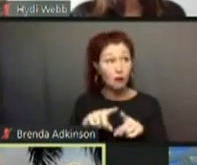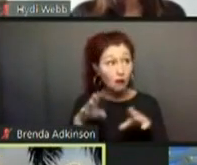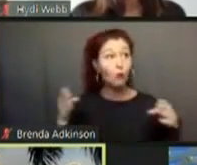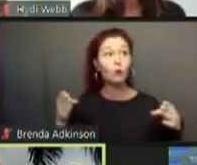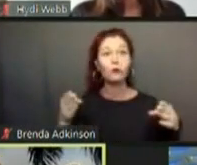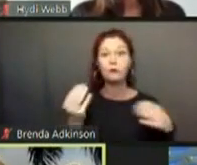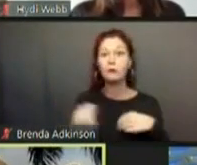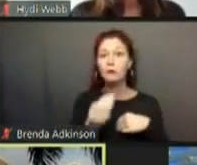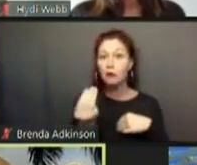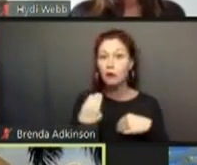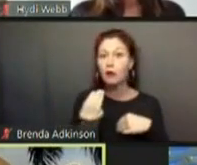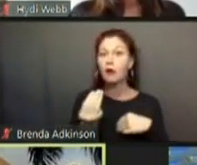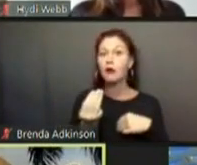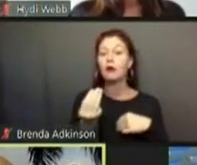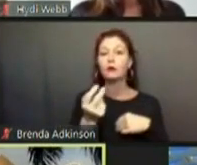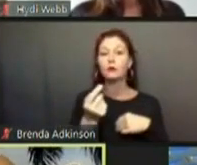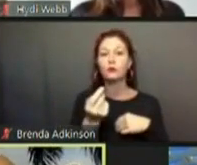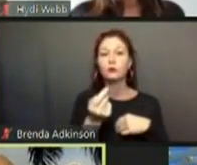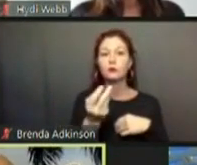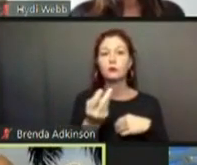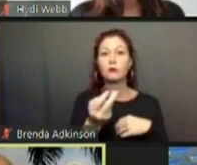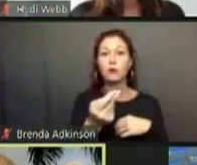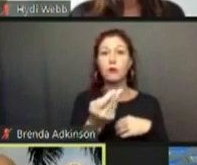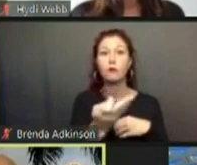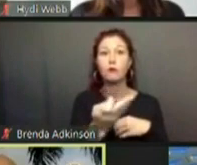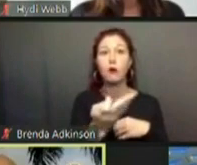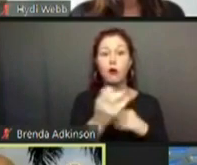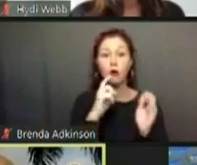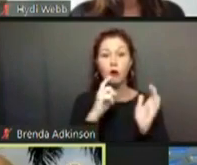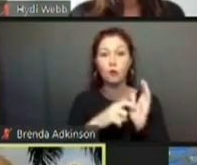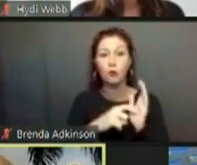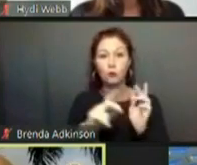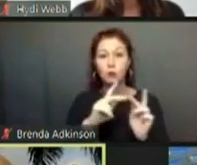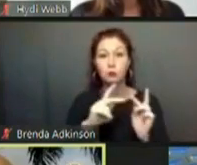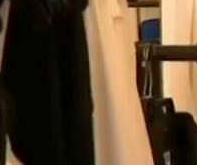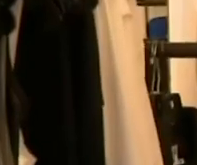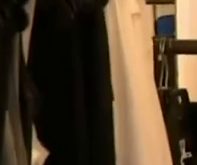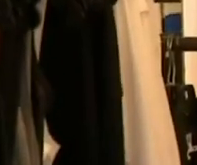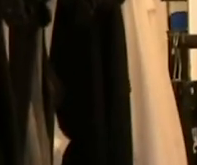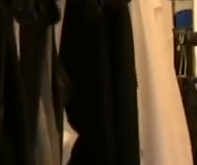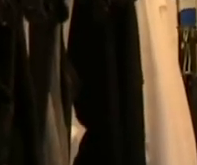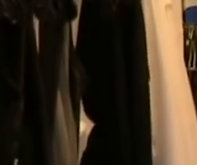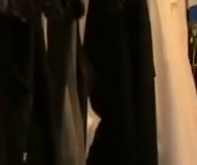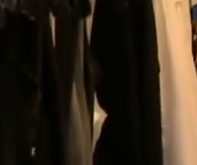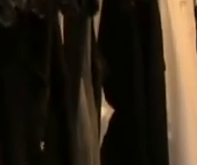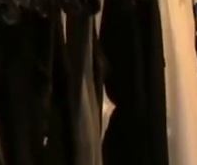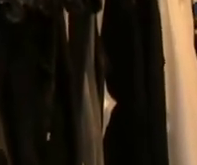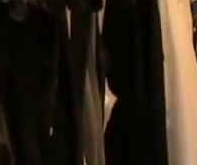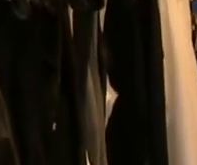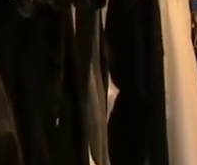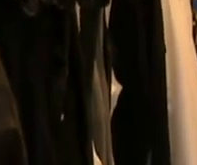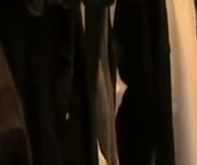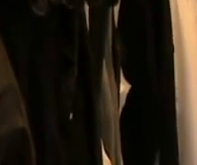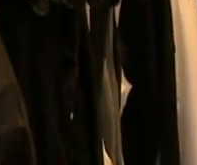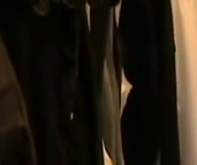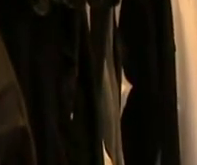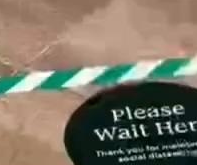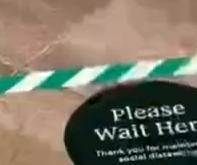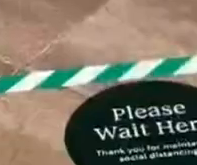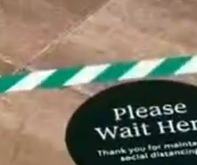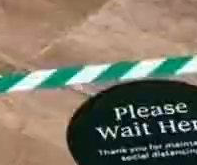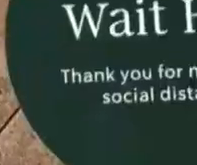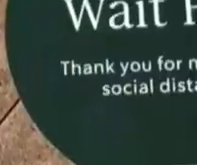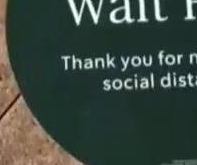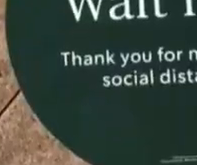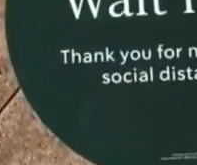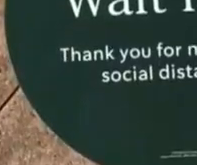That's something I certainly do not want to do. So take personal responsibility. Well, the mayor says if you spot a